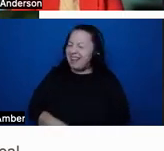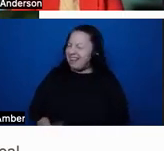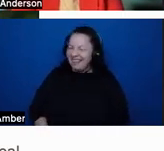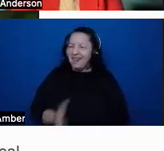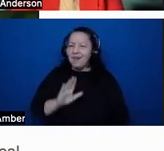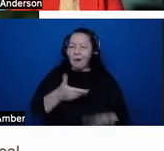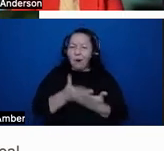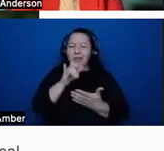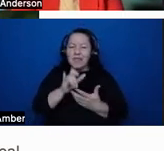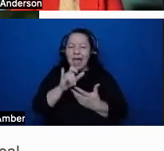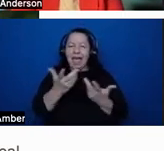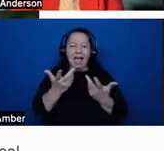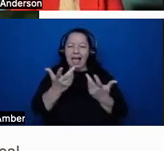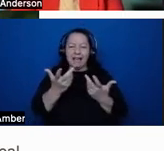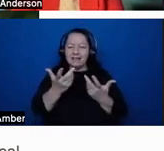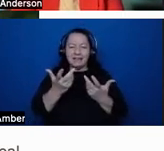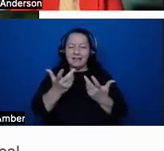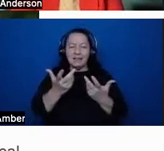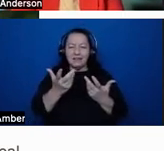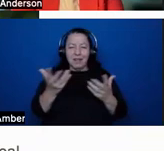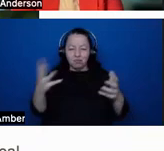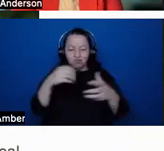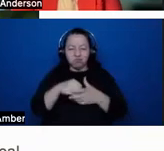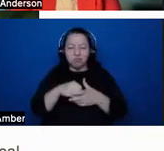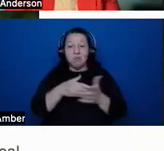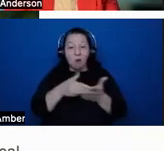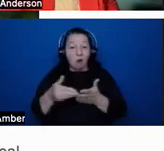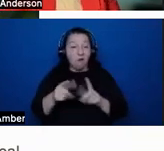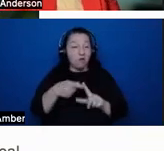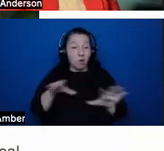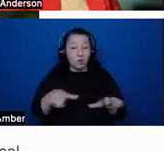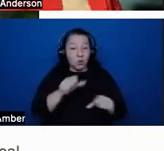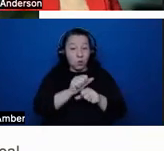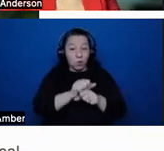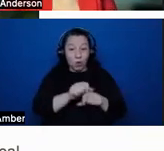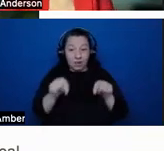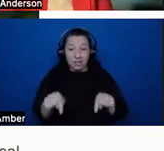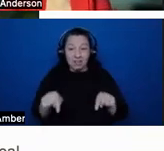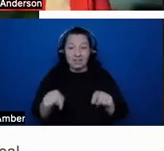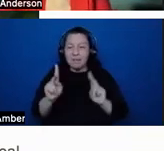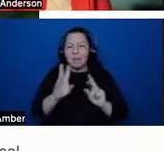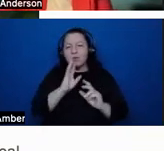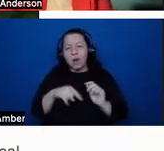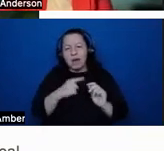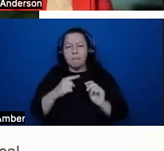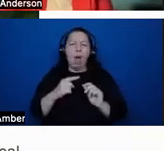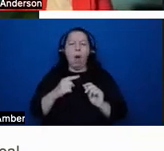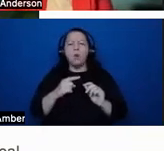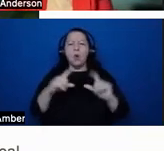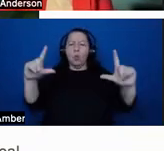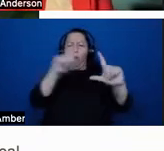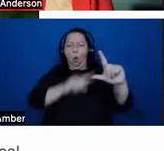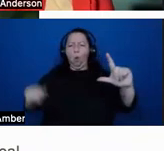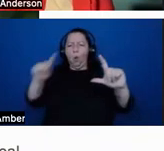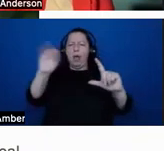ideas. And so often, when we're doing this work, people will talk about power and control wheel, and people will talk about how it's always,